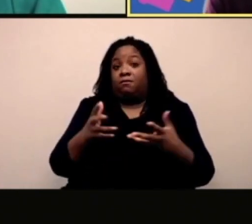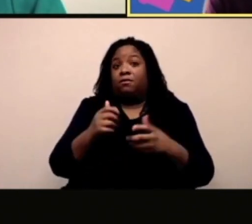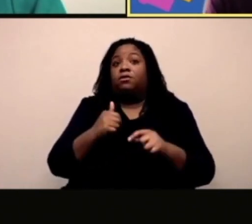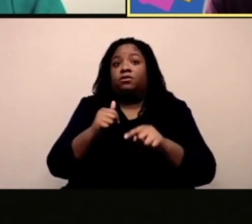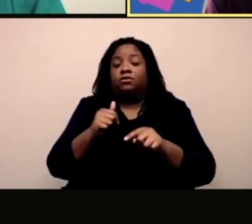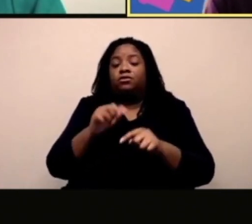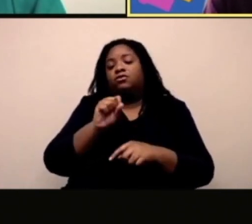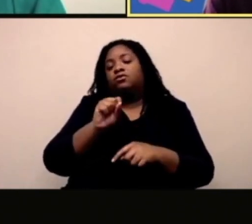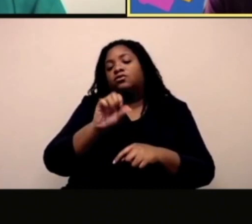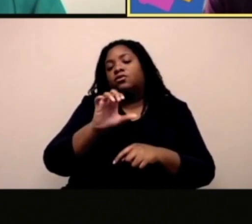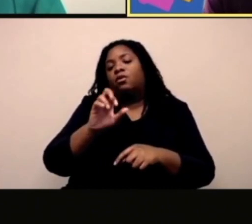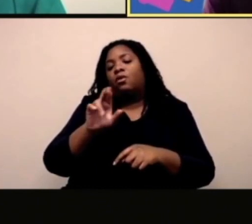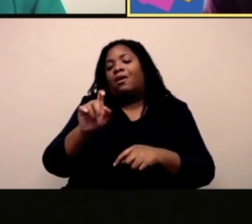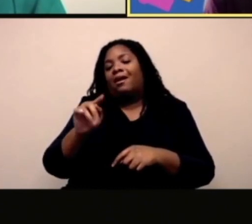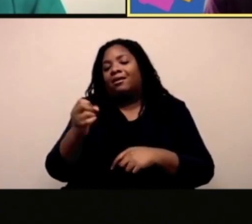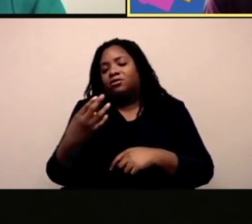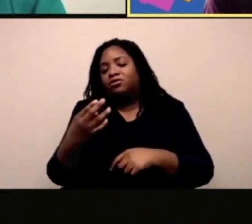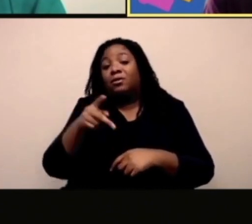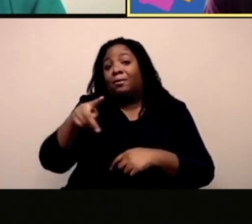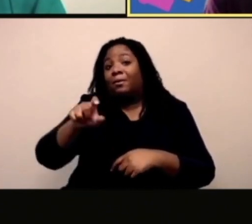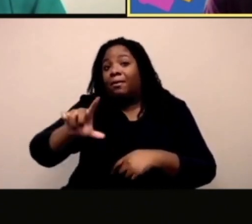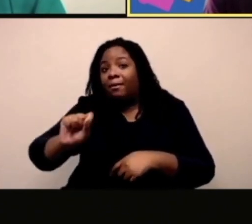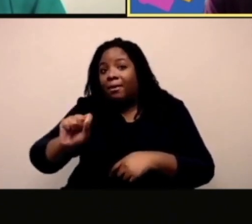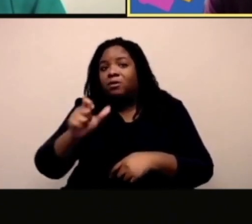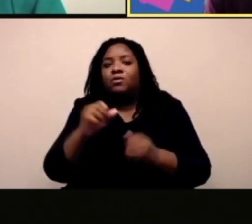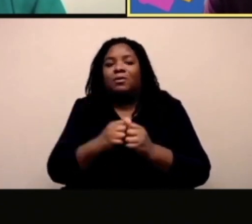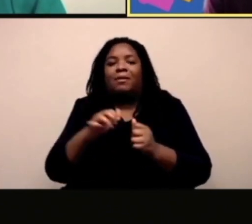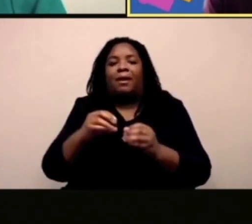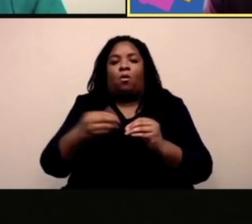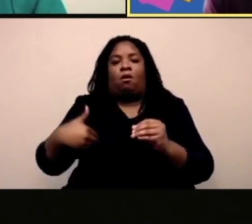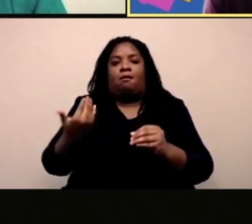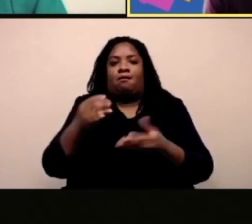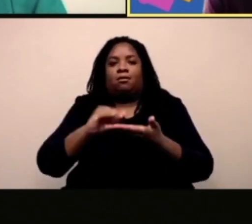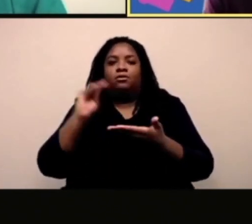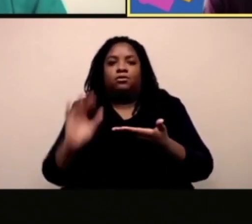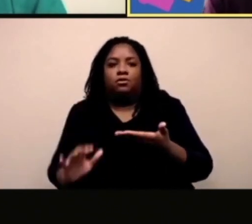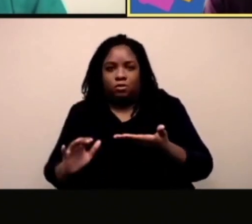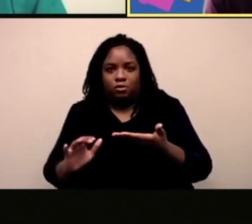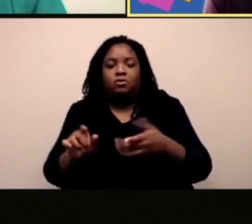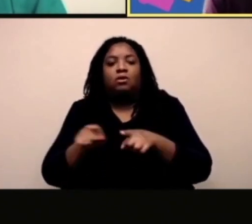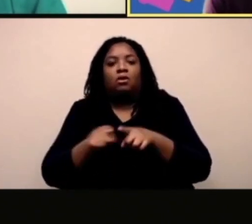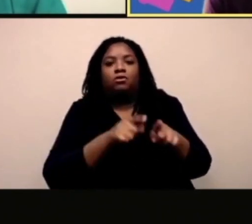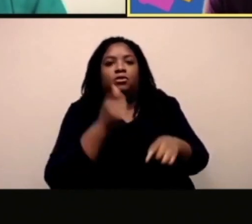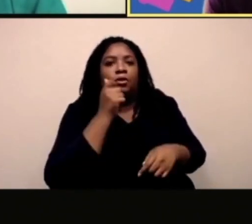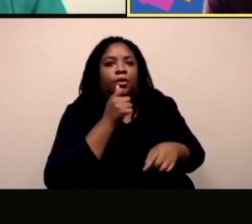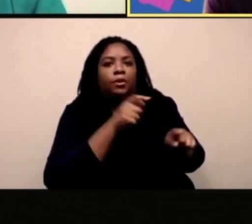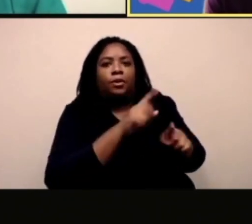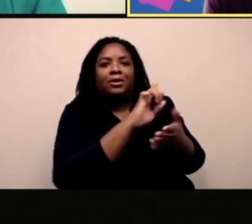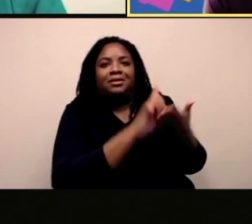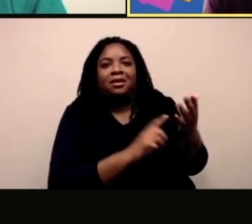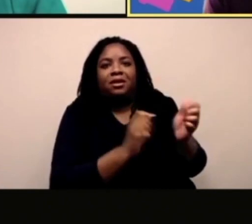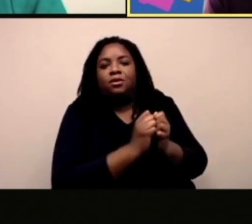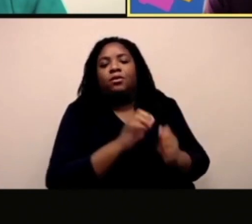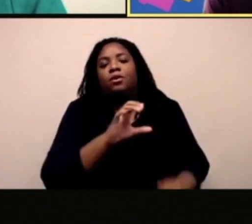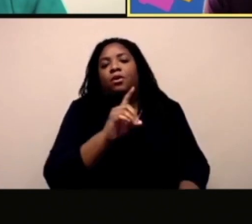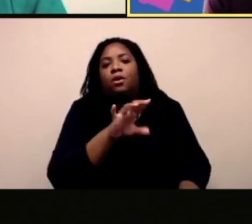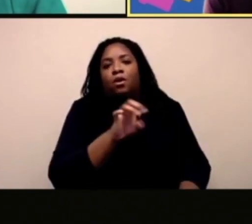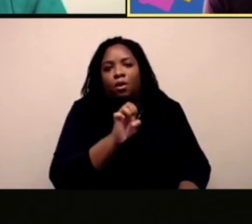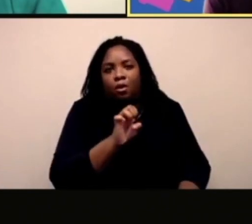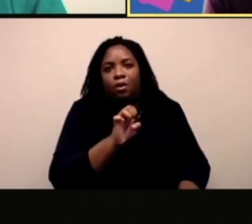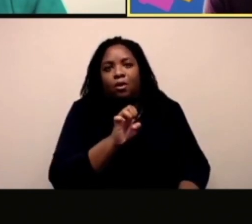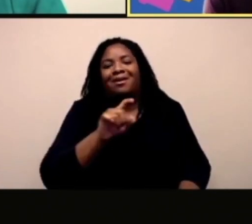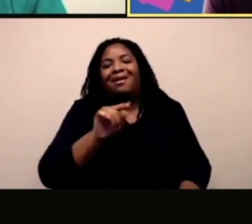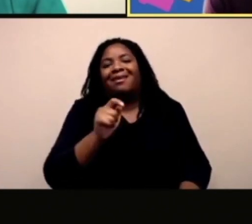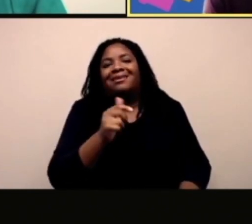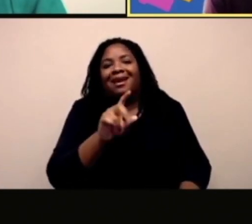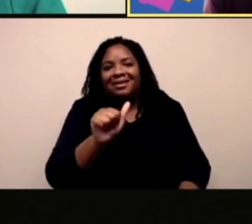Scratch Pals with my younger students, and I have participated in Girls Design with Code Latina edition in